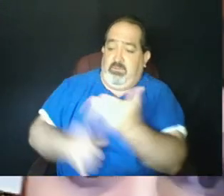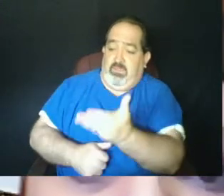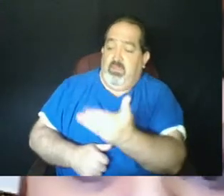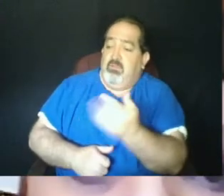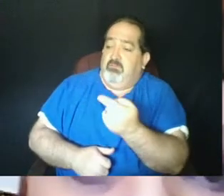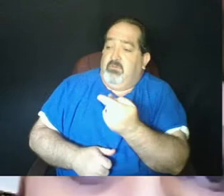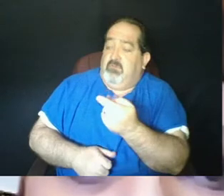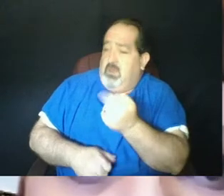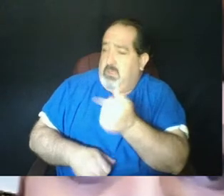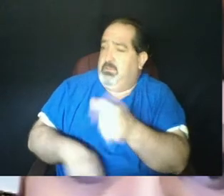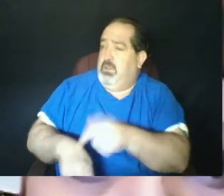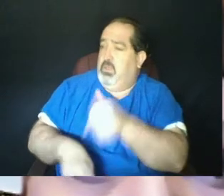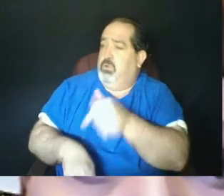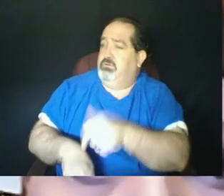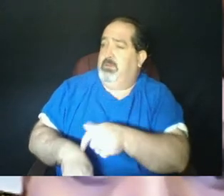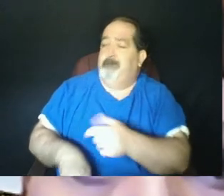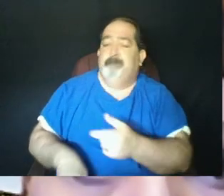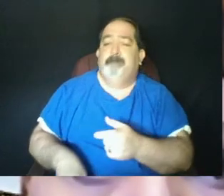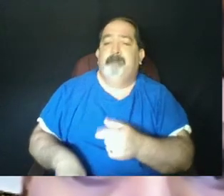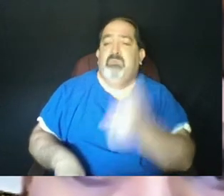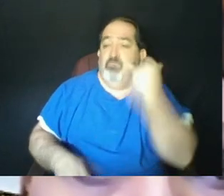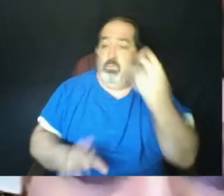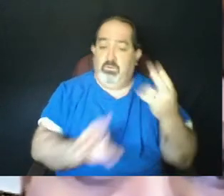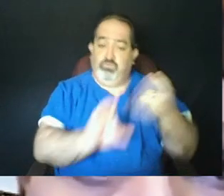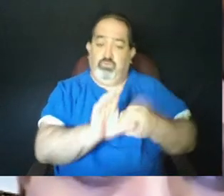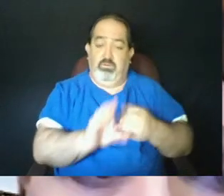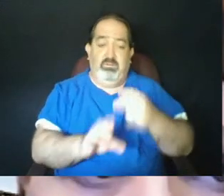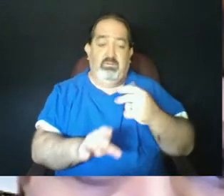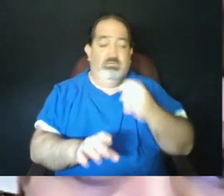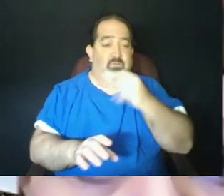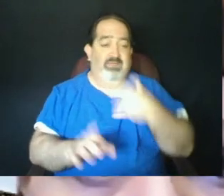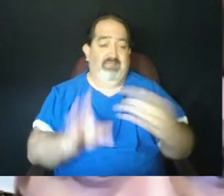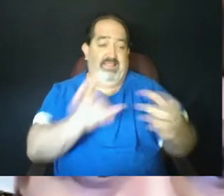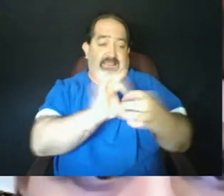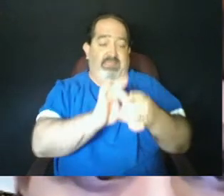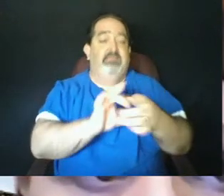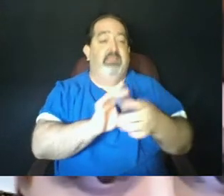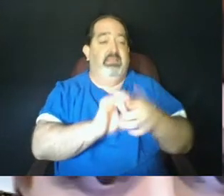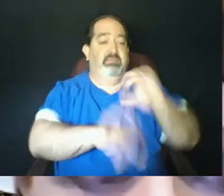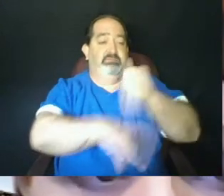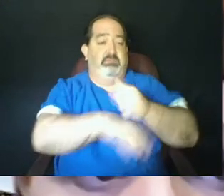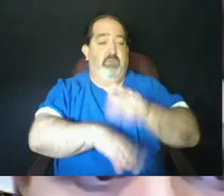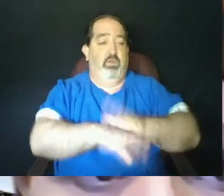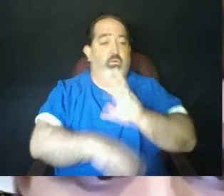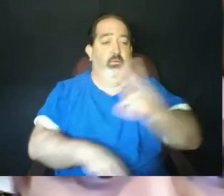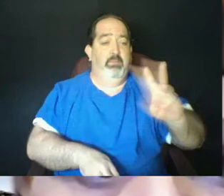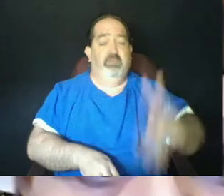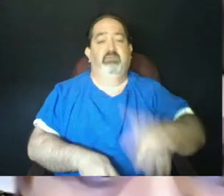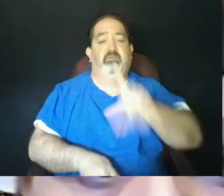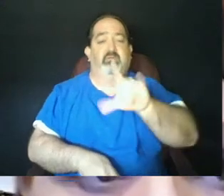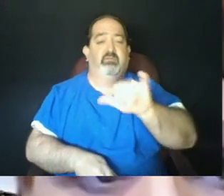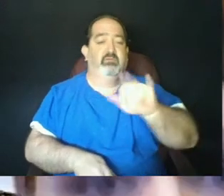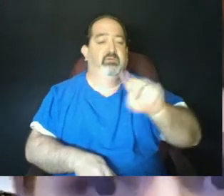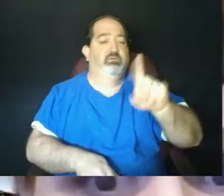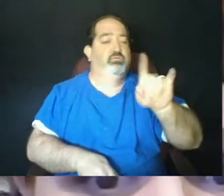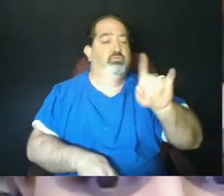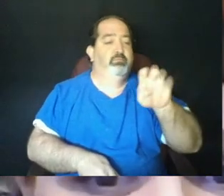while. If you want to join us and you don't already have the link, it is on our webpage at